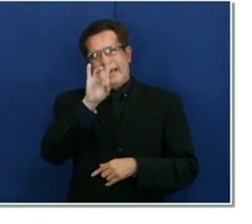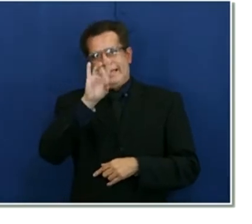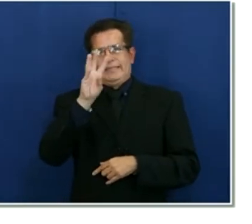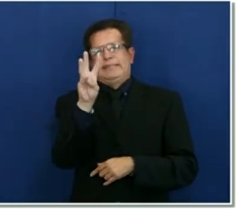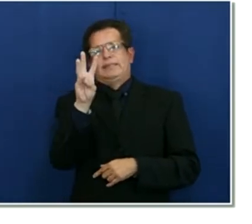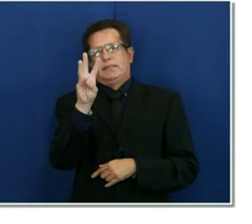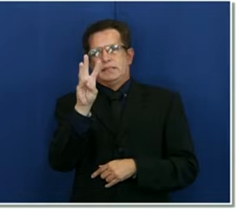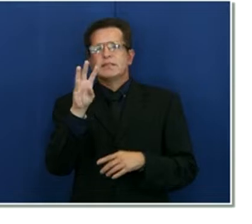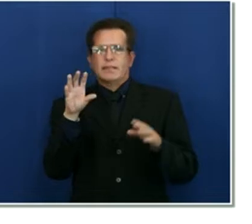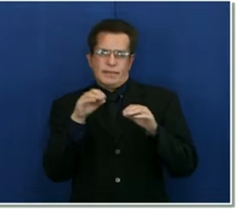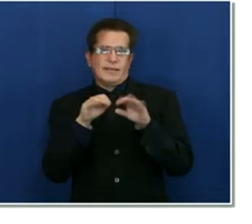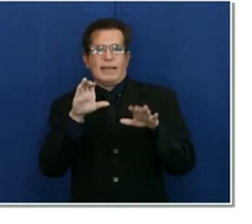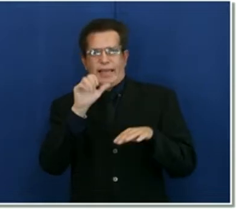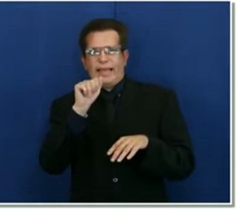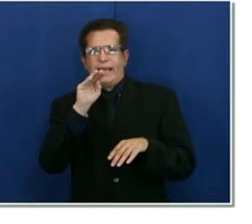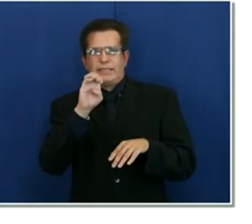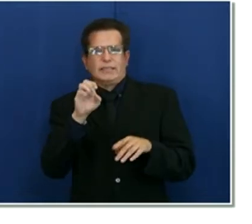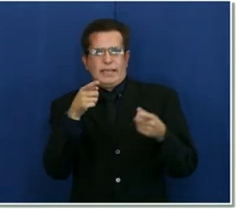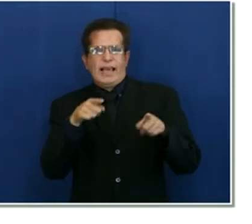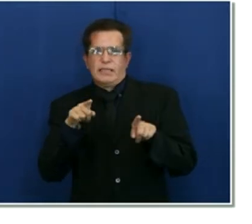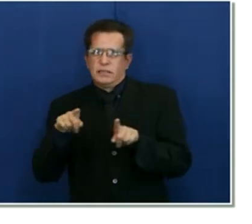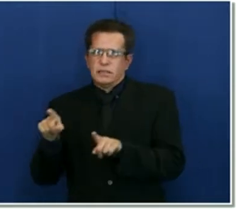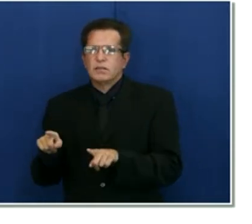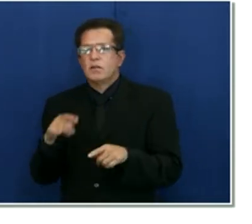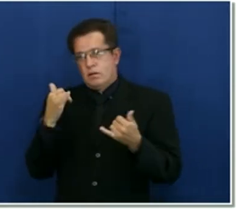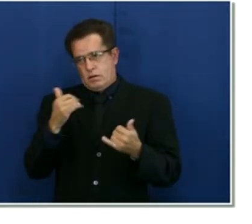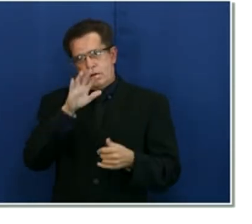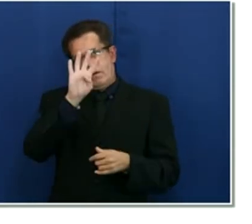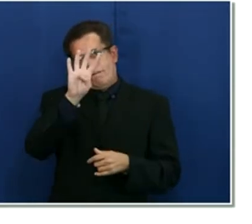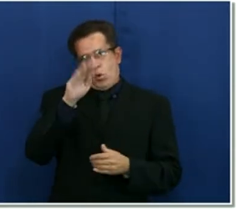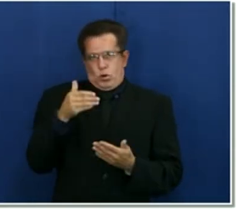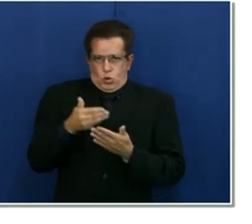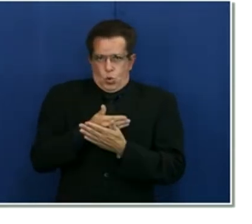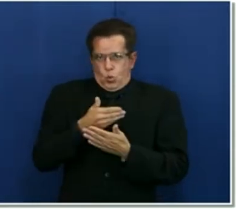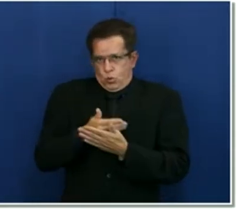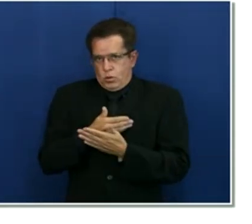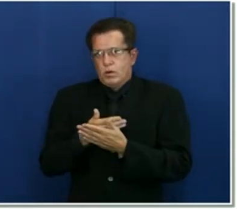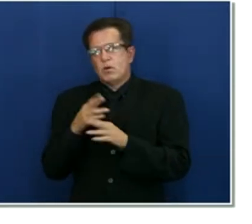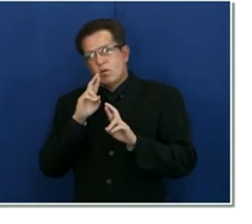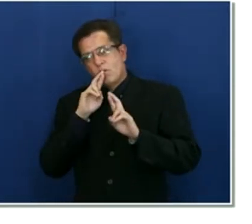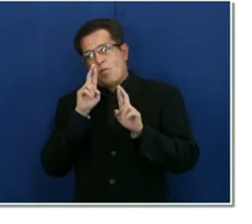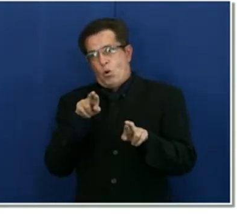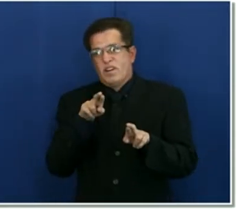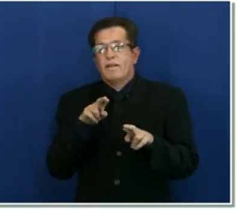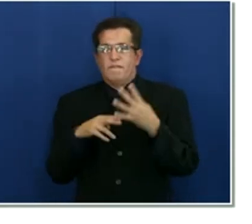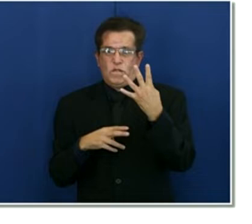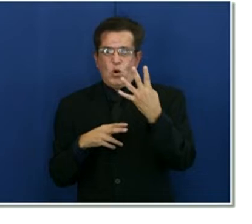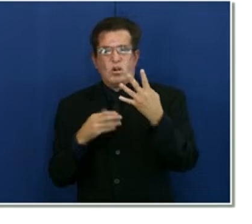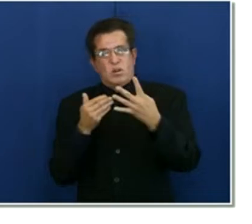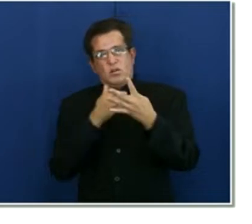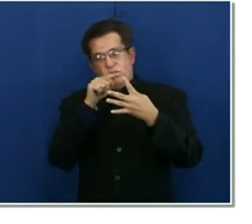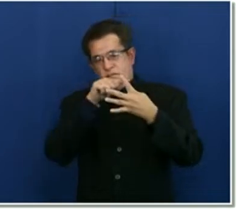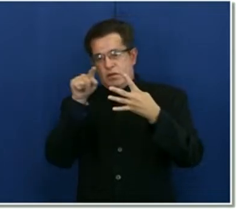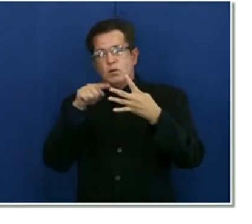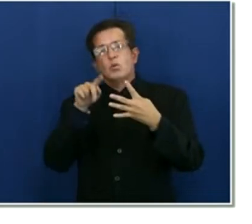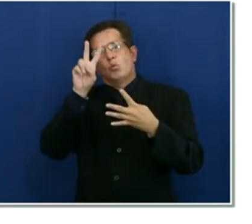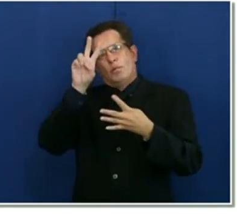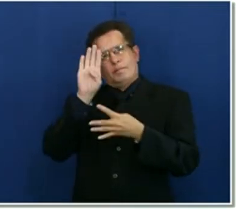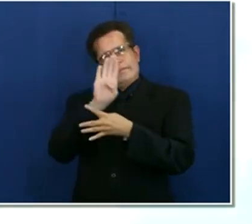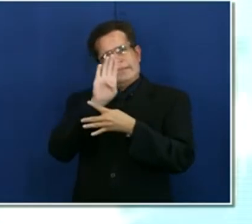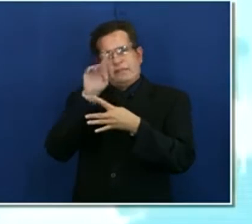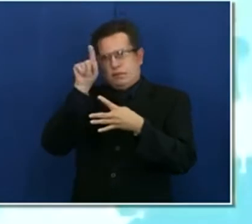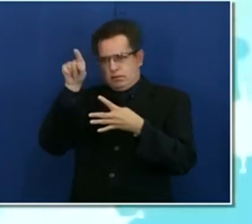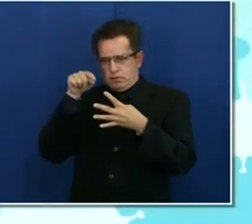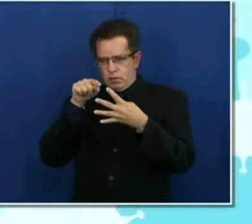cases. As of today, 4 new community outbreaks were reported in the following sectors: 2 in businesses, 1